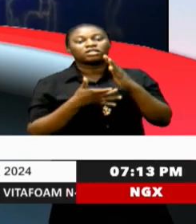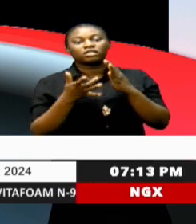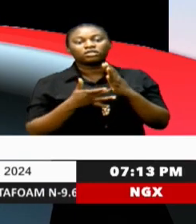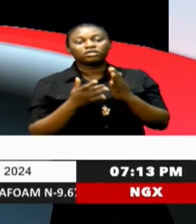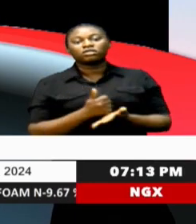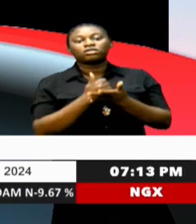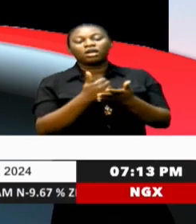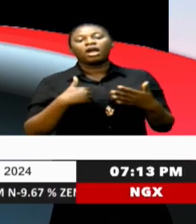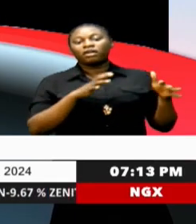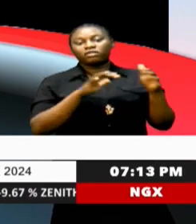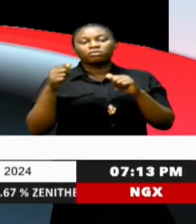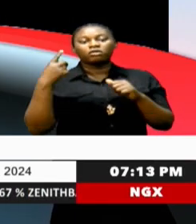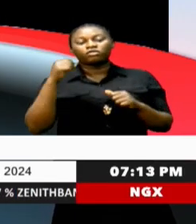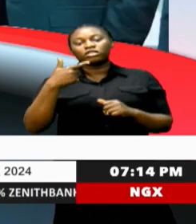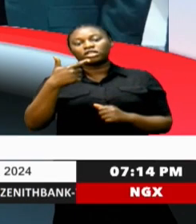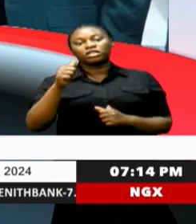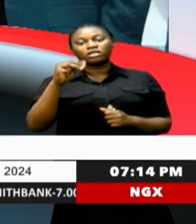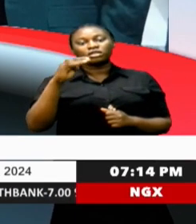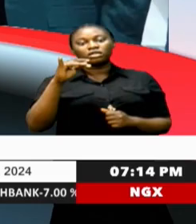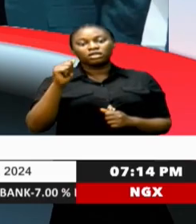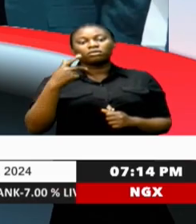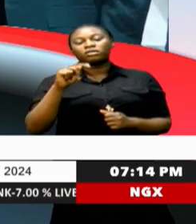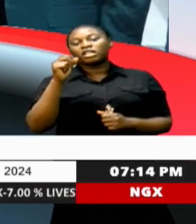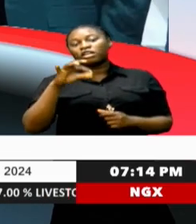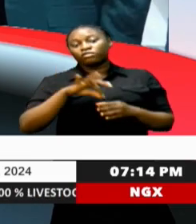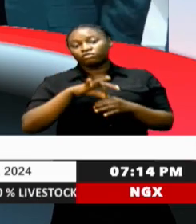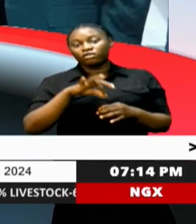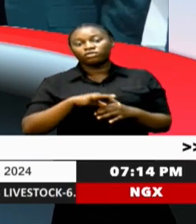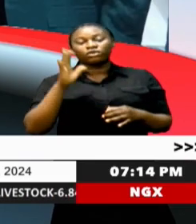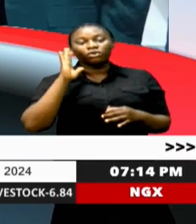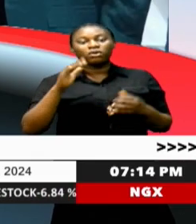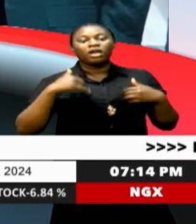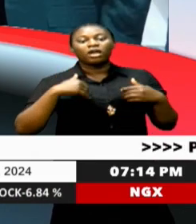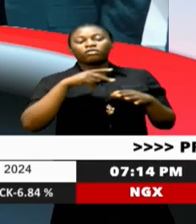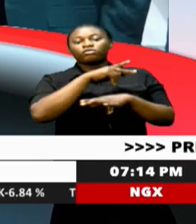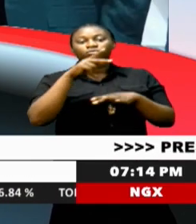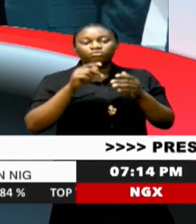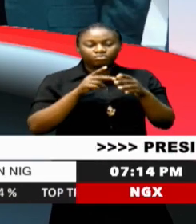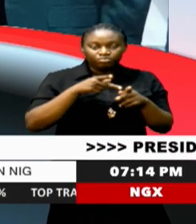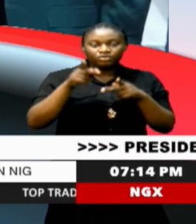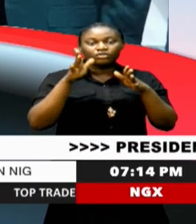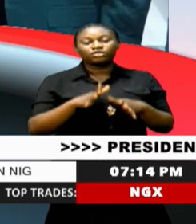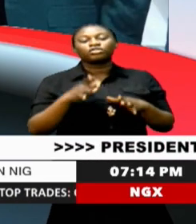has departed for the Gambia. The 11 volunteers, who comprised professionals from diverse backgrounds, including